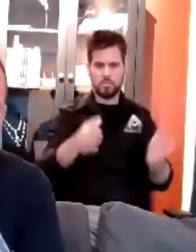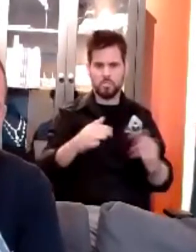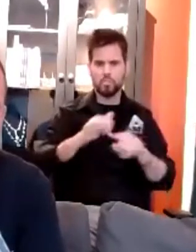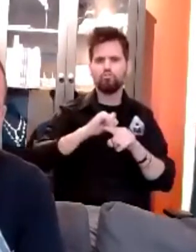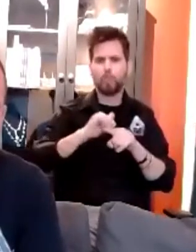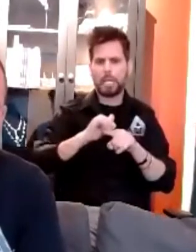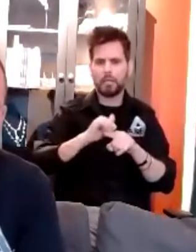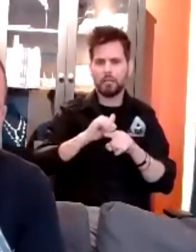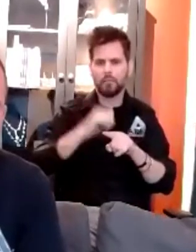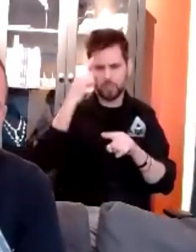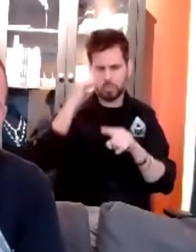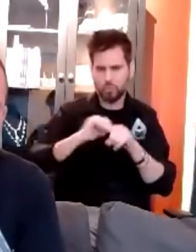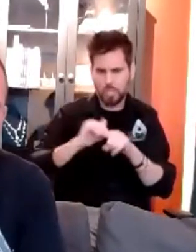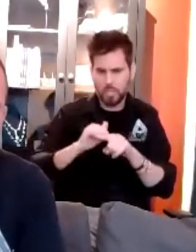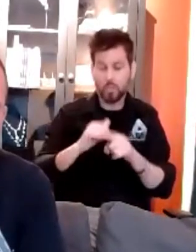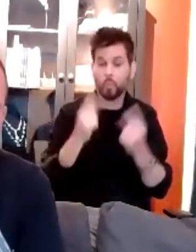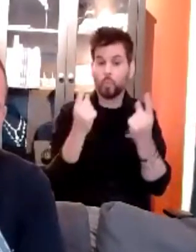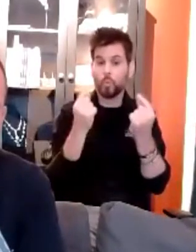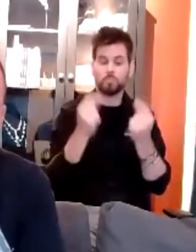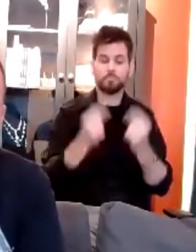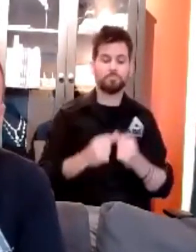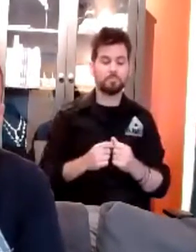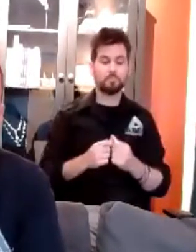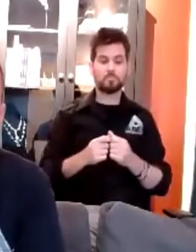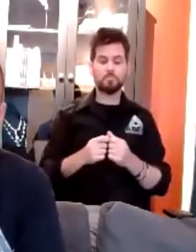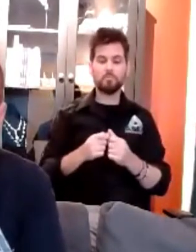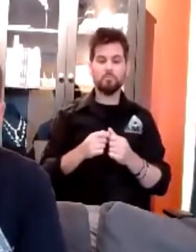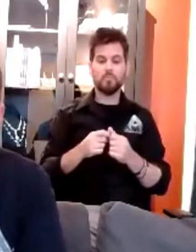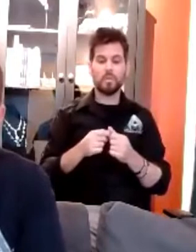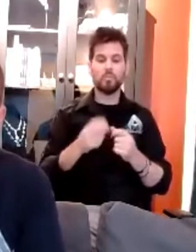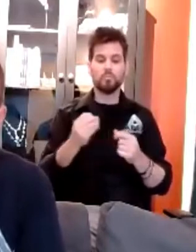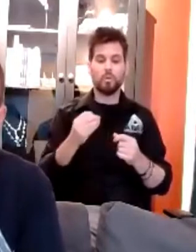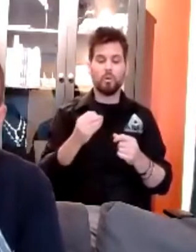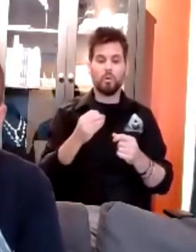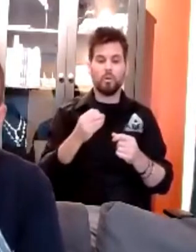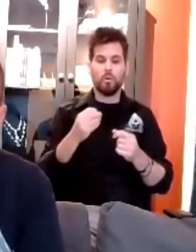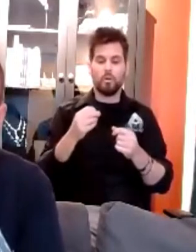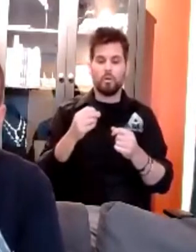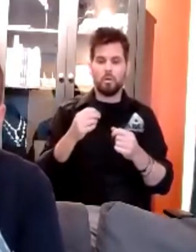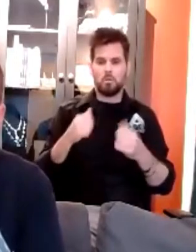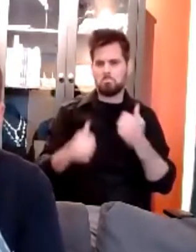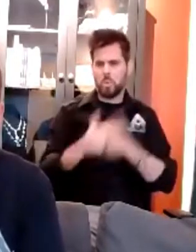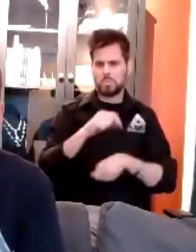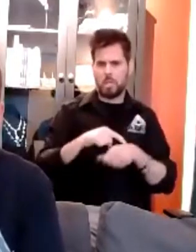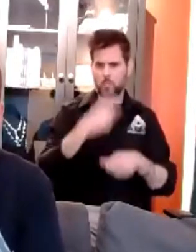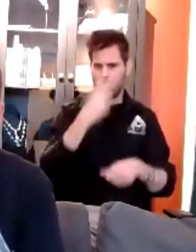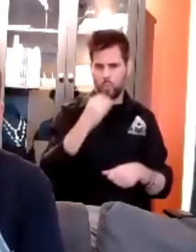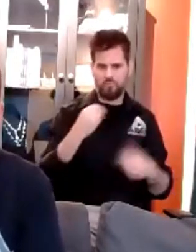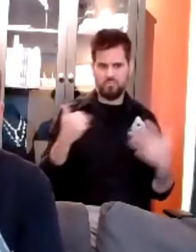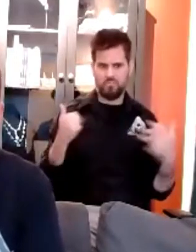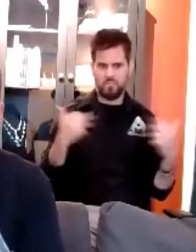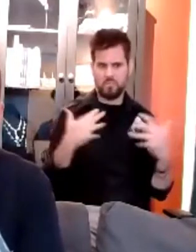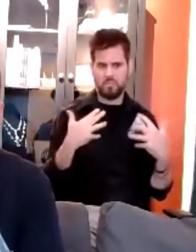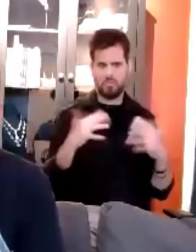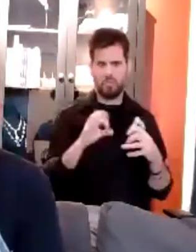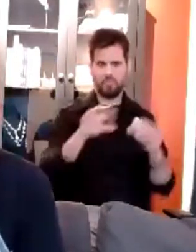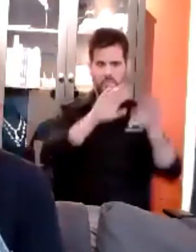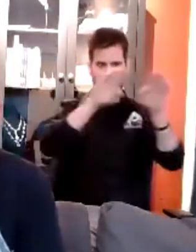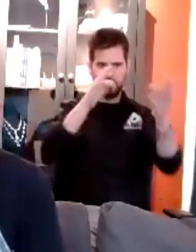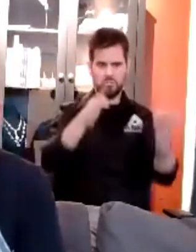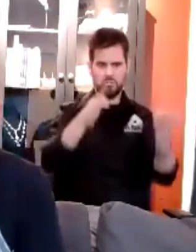started feeding them eventually in crates to get them used to and associating a